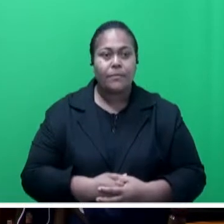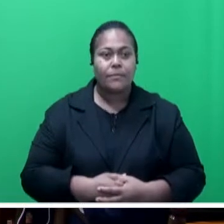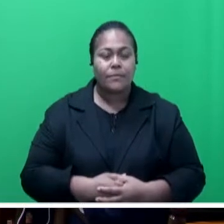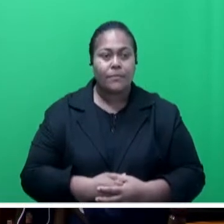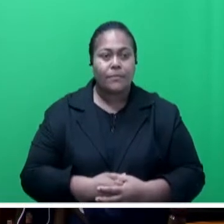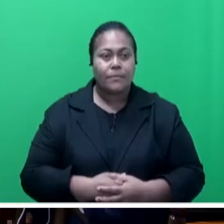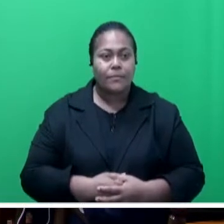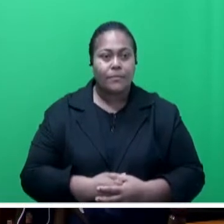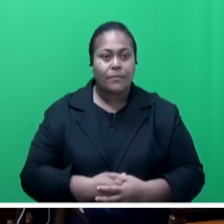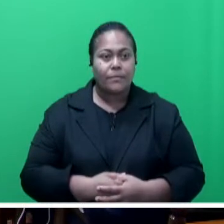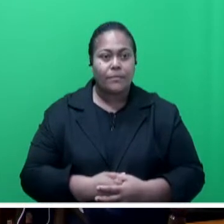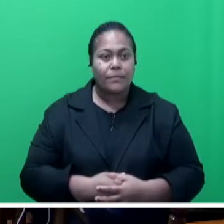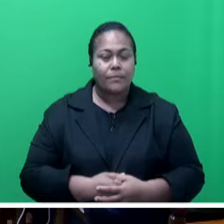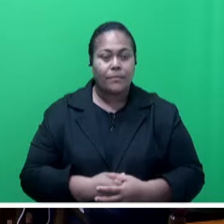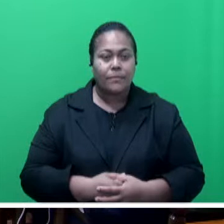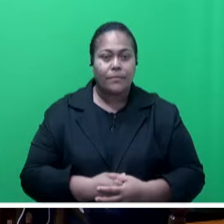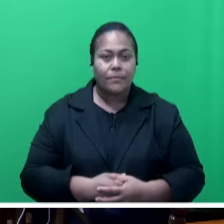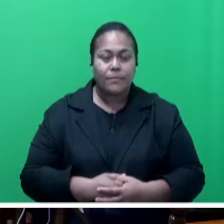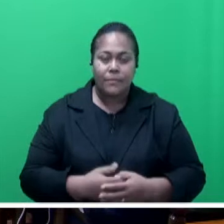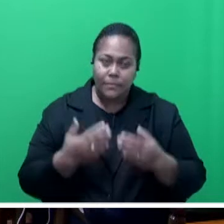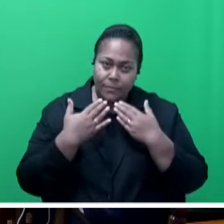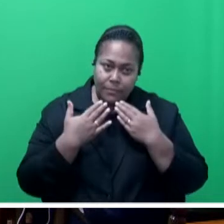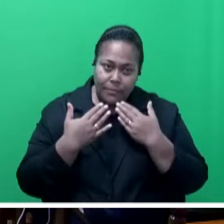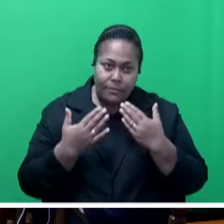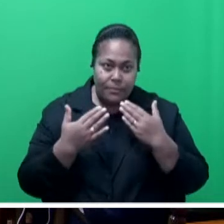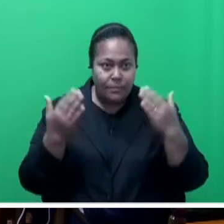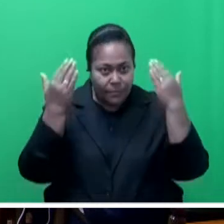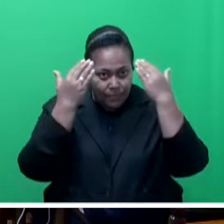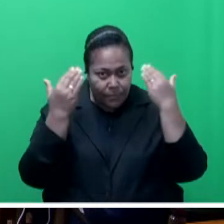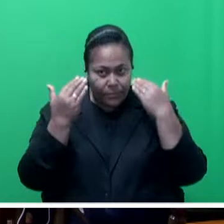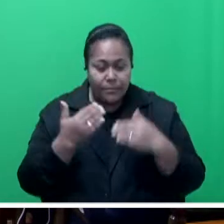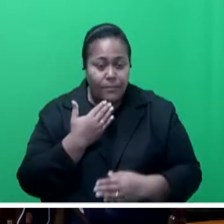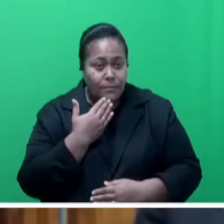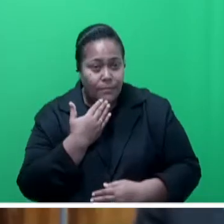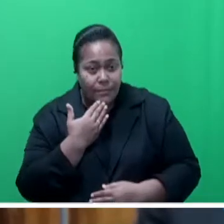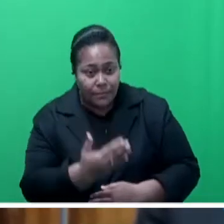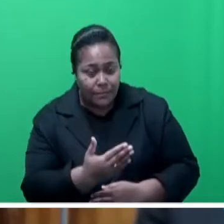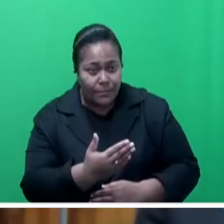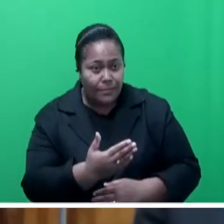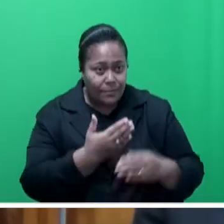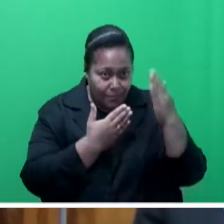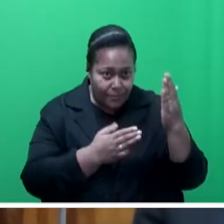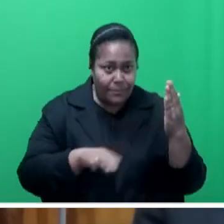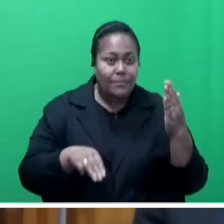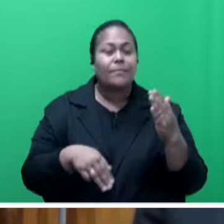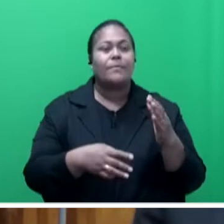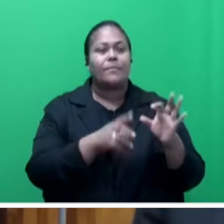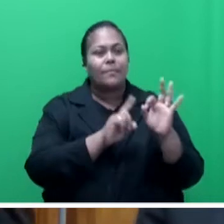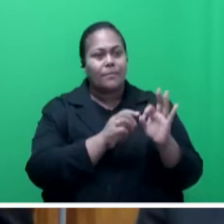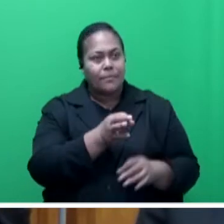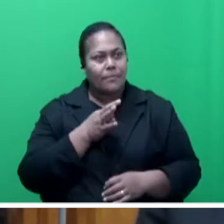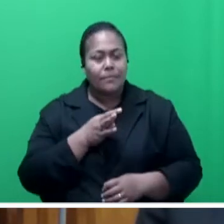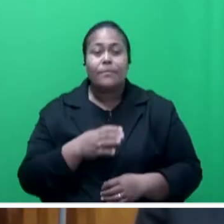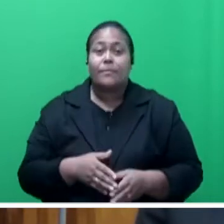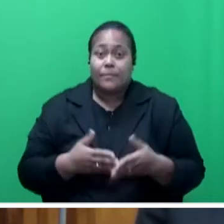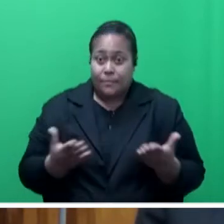Wangarimbete. You have the floor, sir. Honourable Speaker, and I thank the Honourable Member for that question. As we speak, Honourable Speaker, the Cath Lab